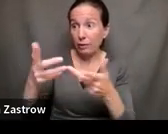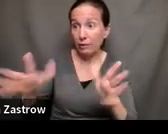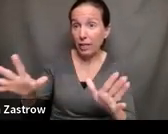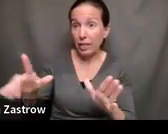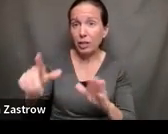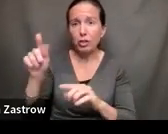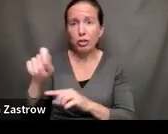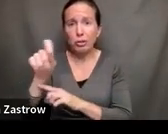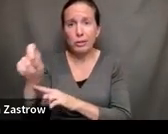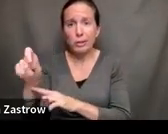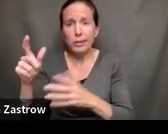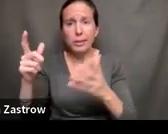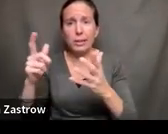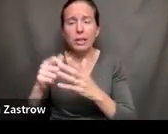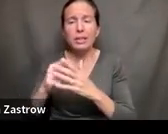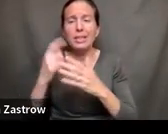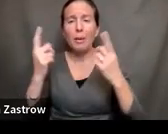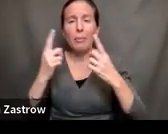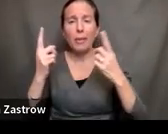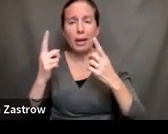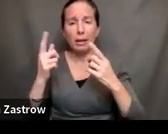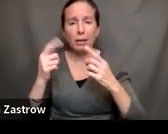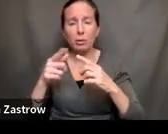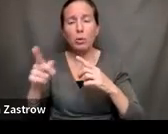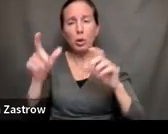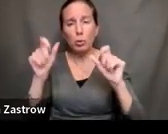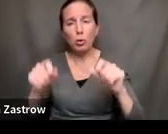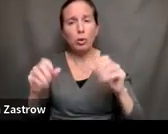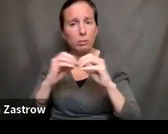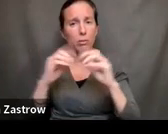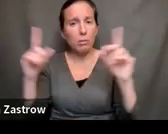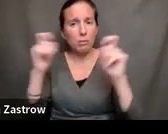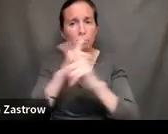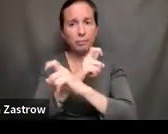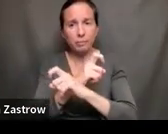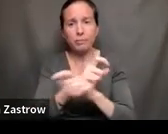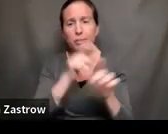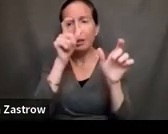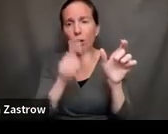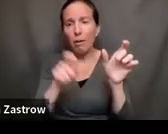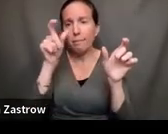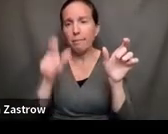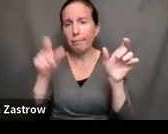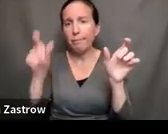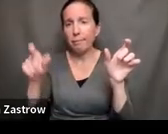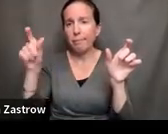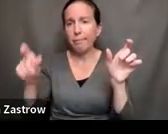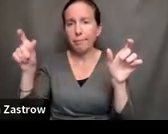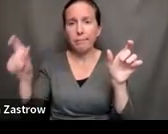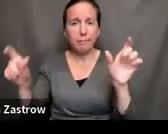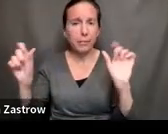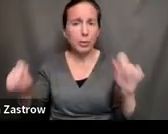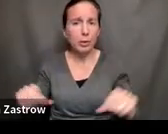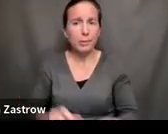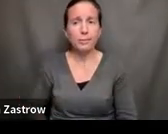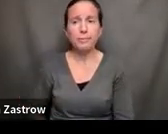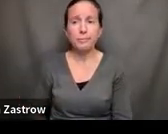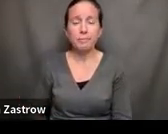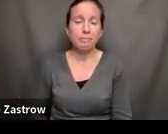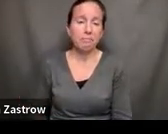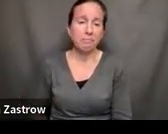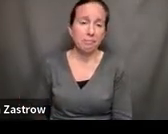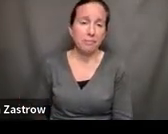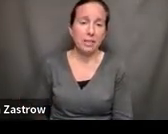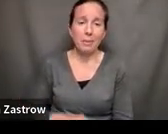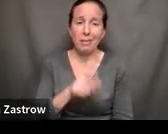track those things as well to help you identify where the breakdowns are or anything. But